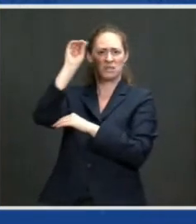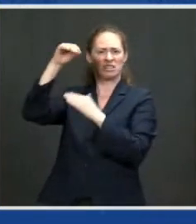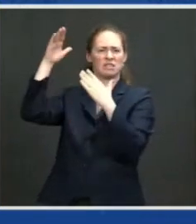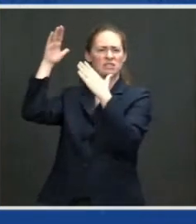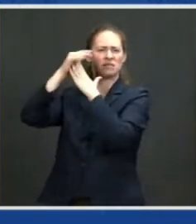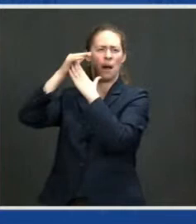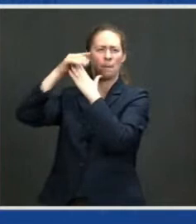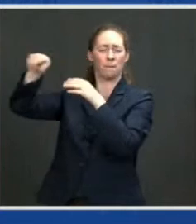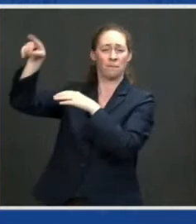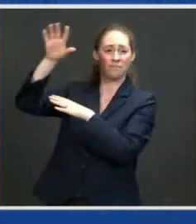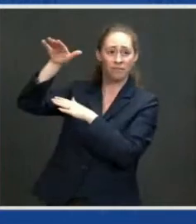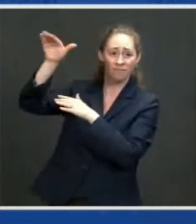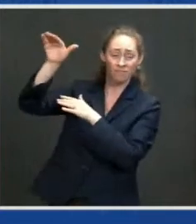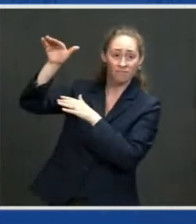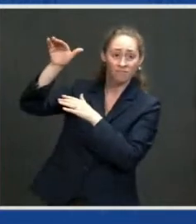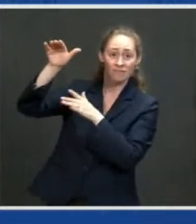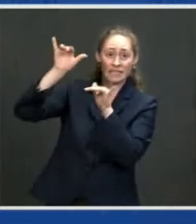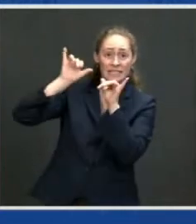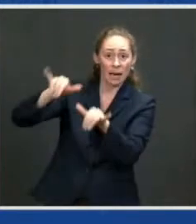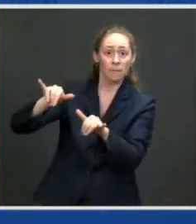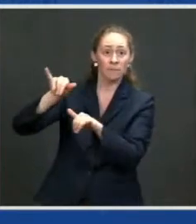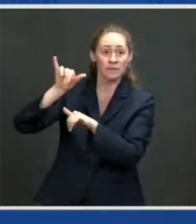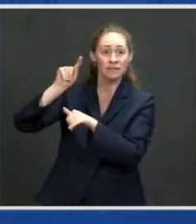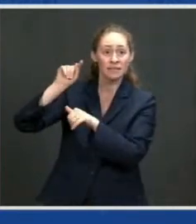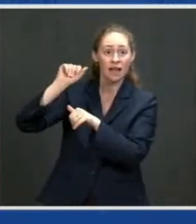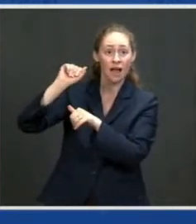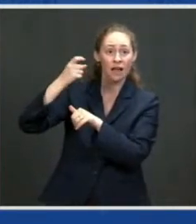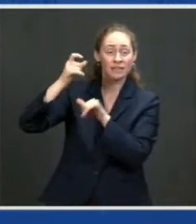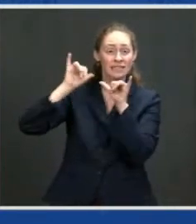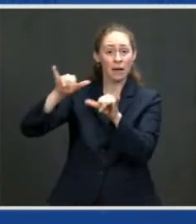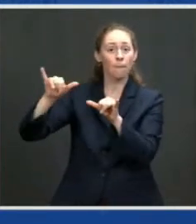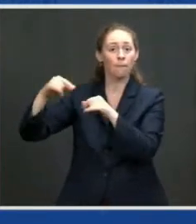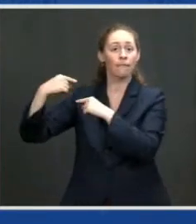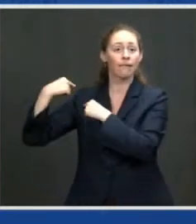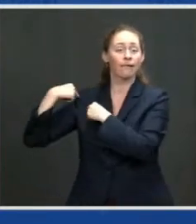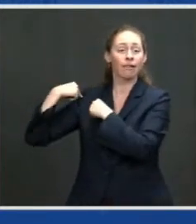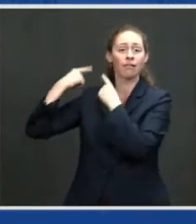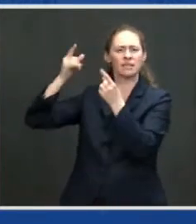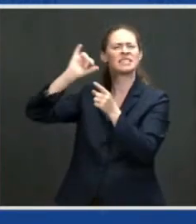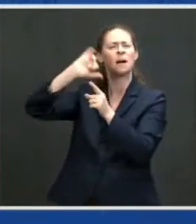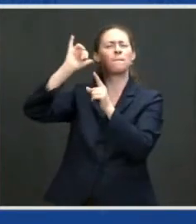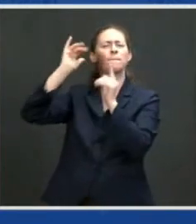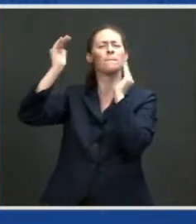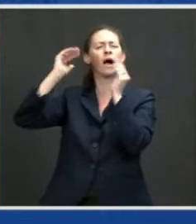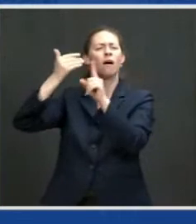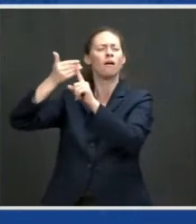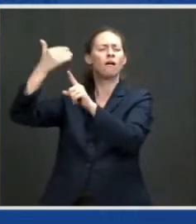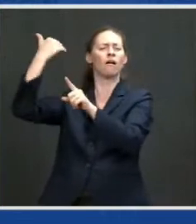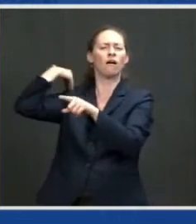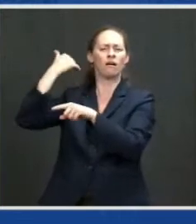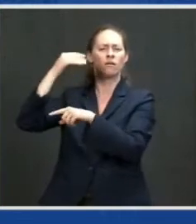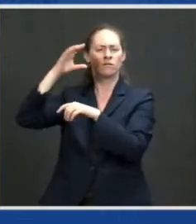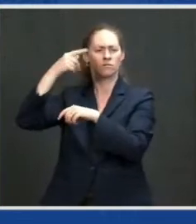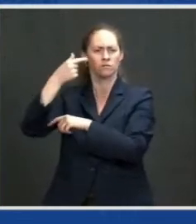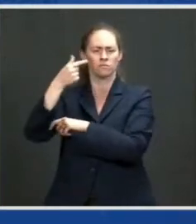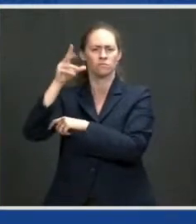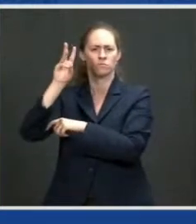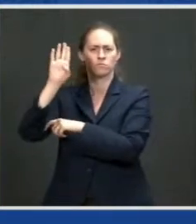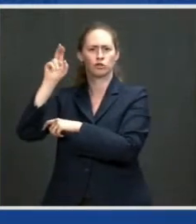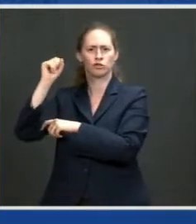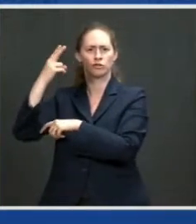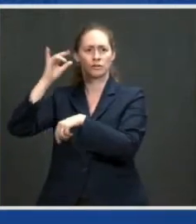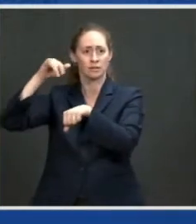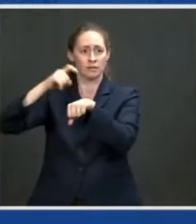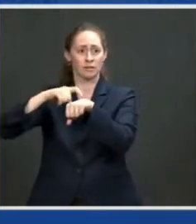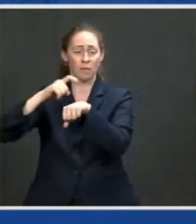to pay the same tax rate they paid when George W. Bush was president. You know how much that would generate? That generates